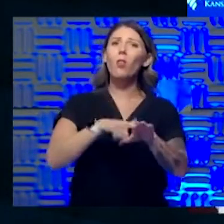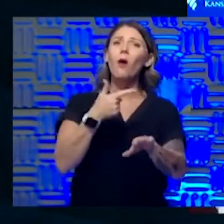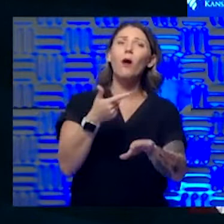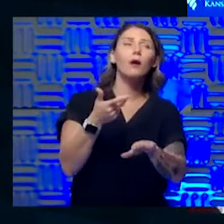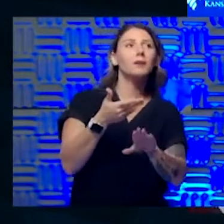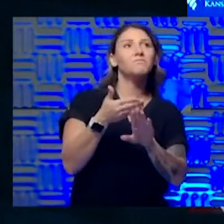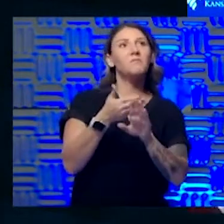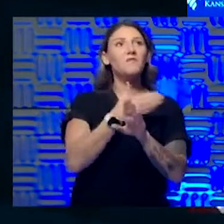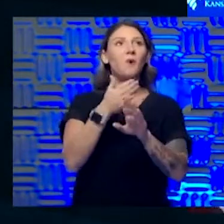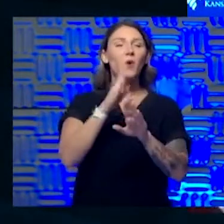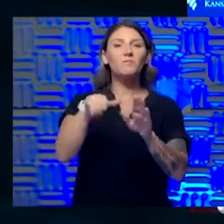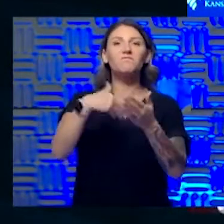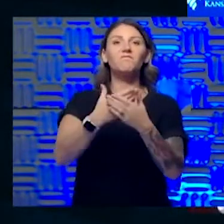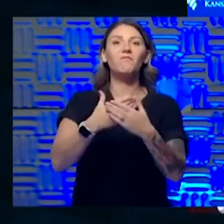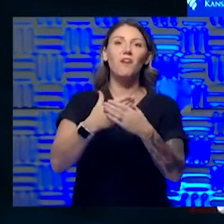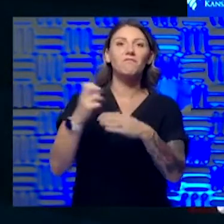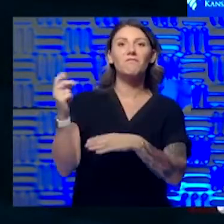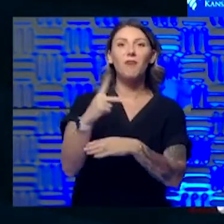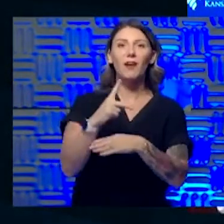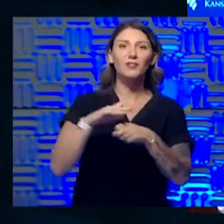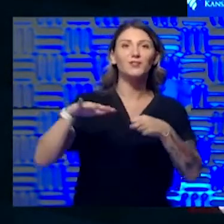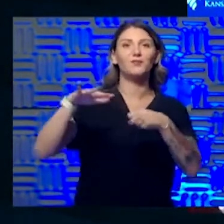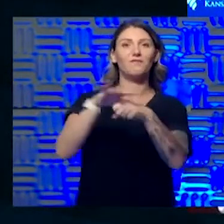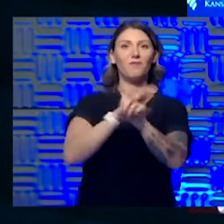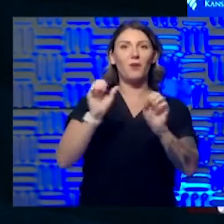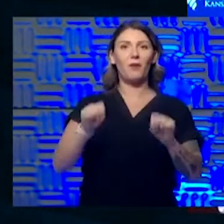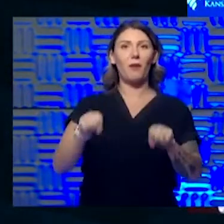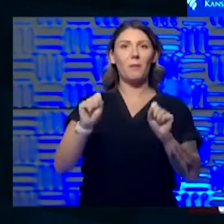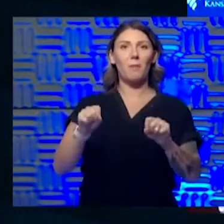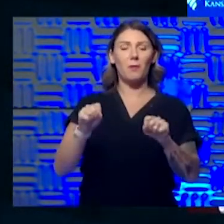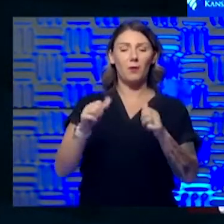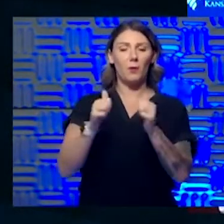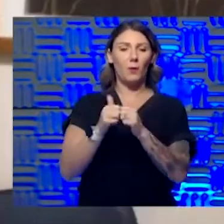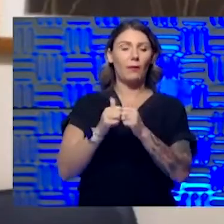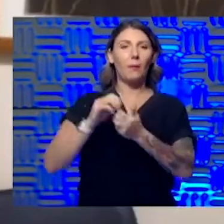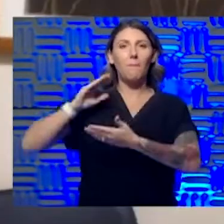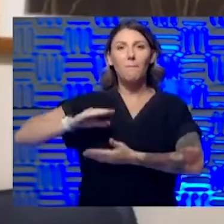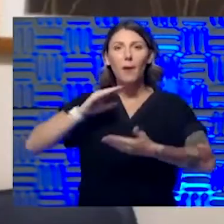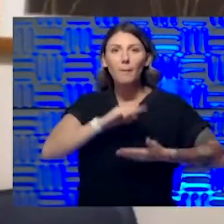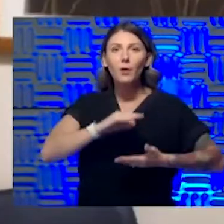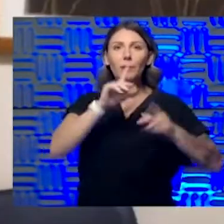say, full capacity of doing mammograms and other forms of breast cancer screening?